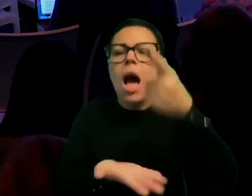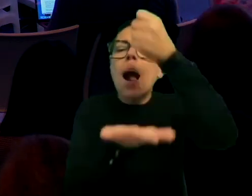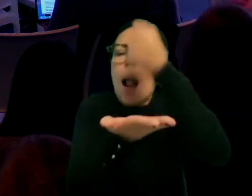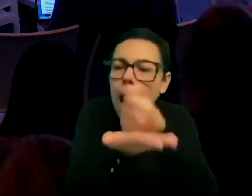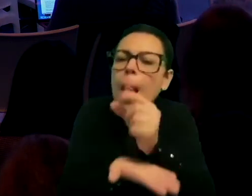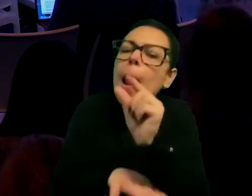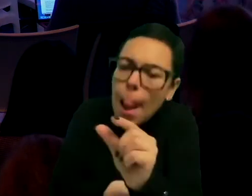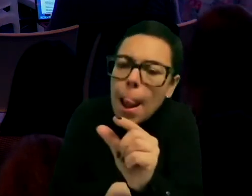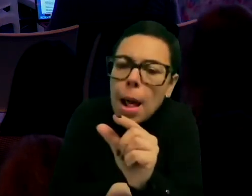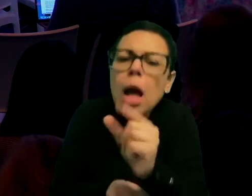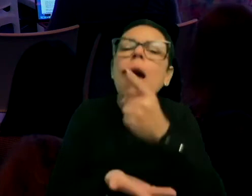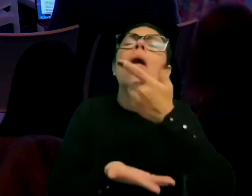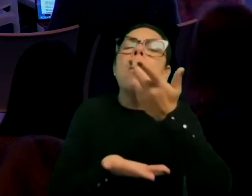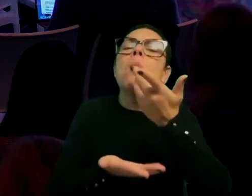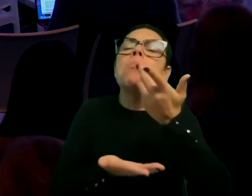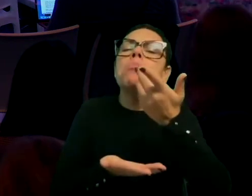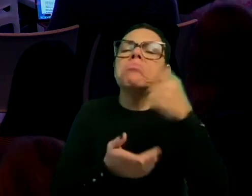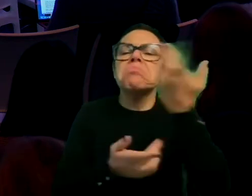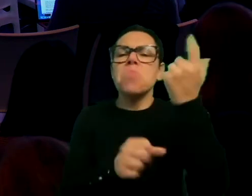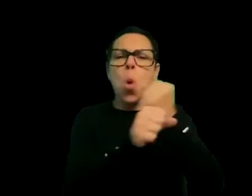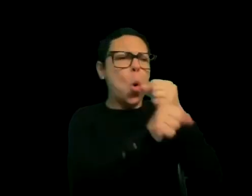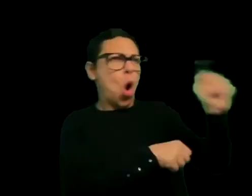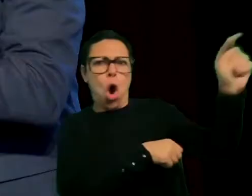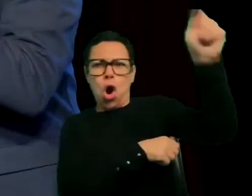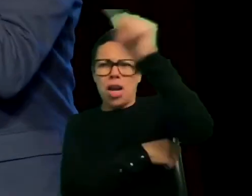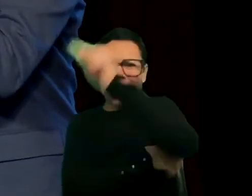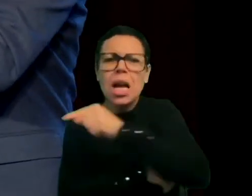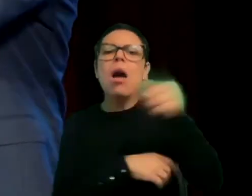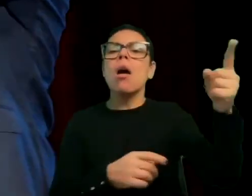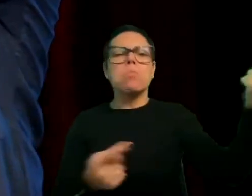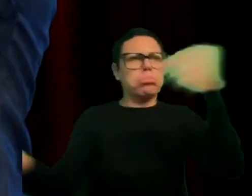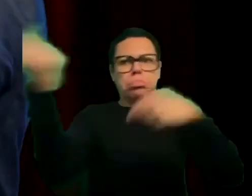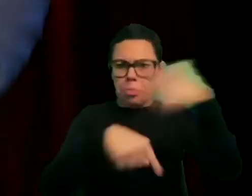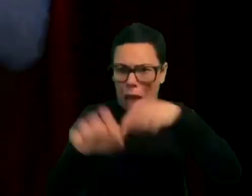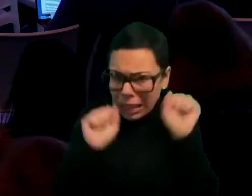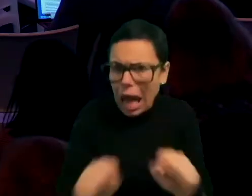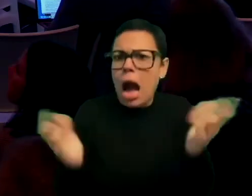innovative ideas to be able to procure. Ooh, yeah, I'm gonna make this.